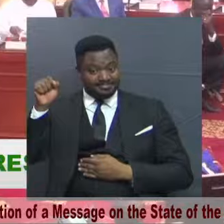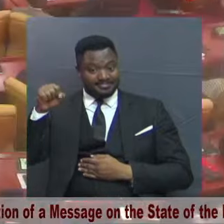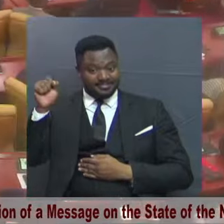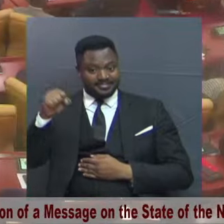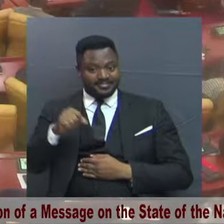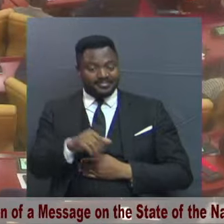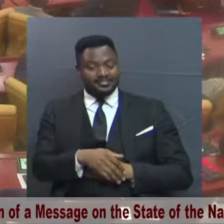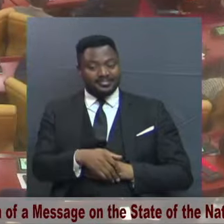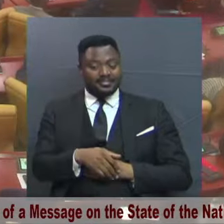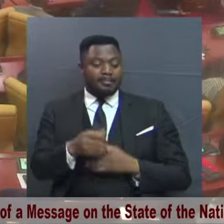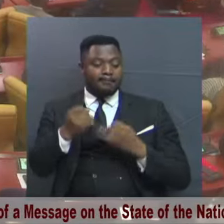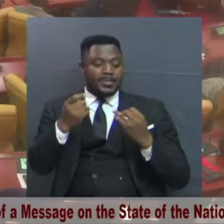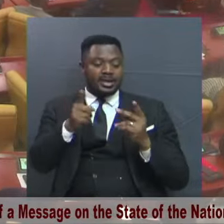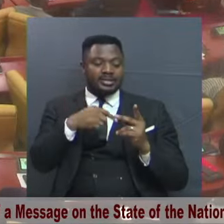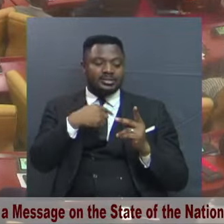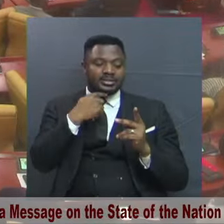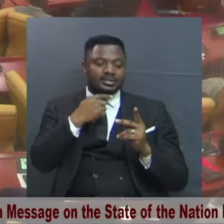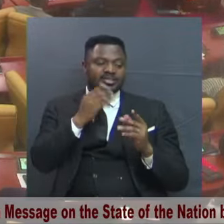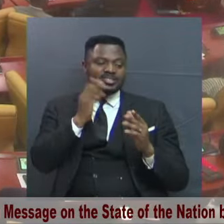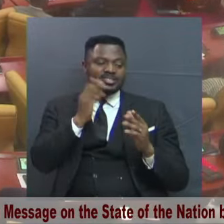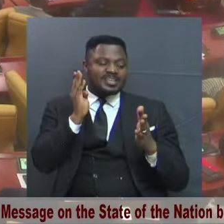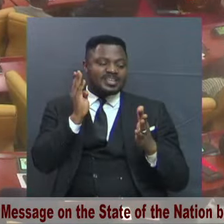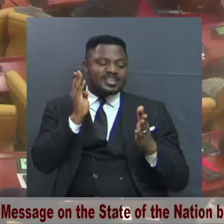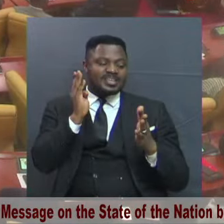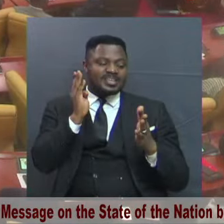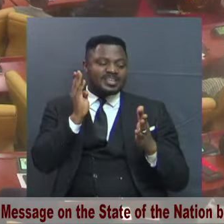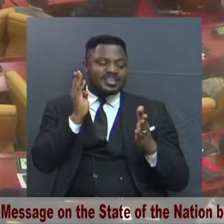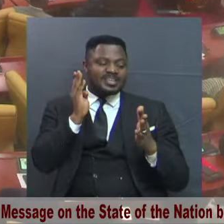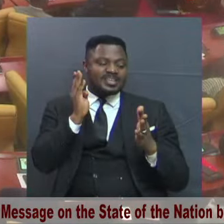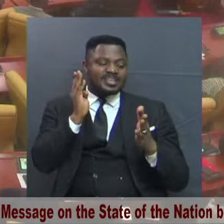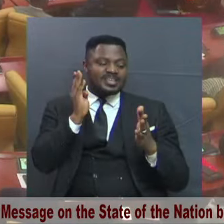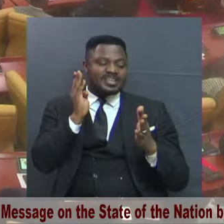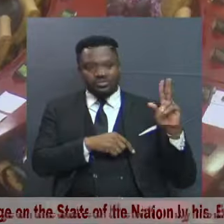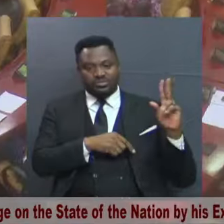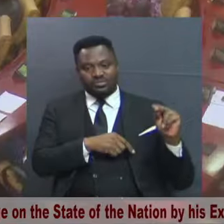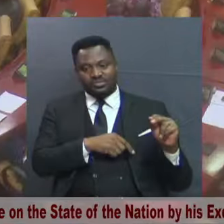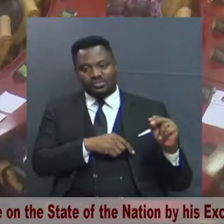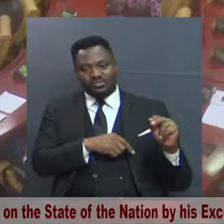I as many as are against say